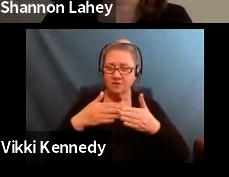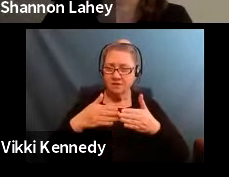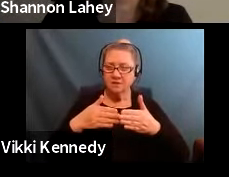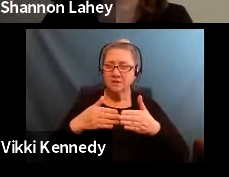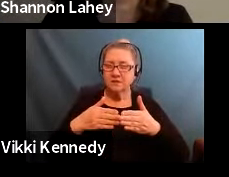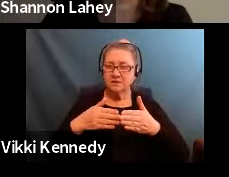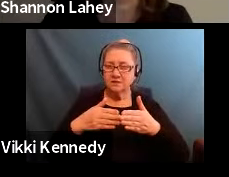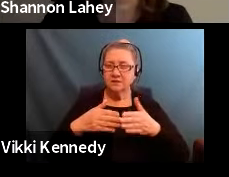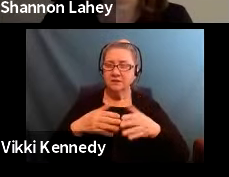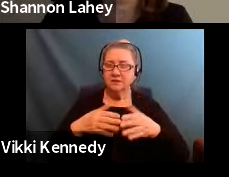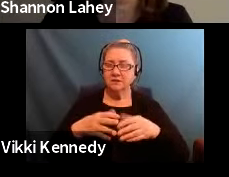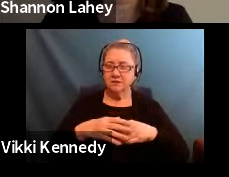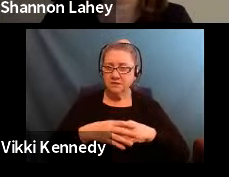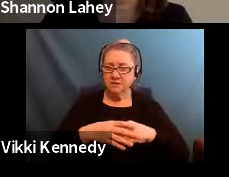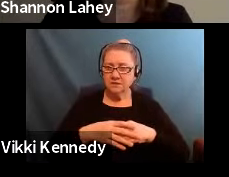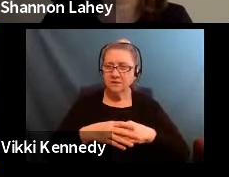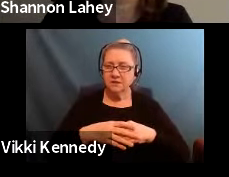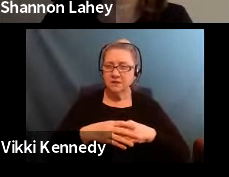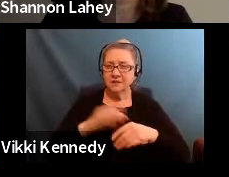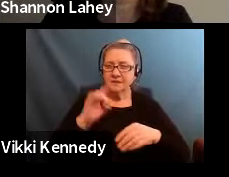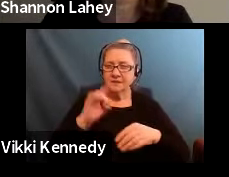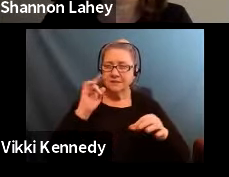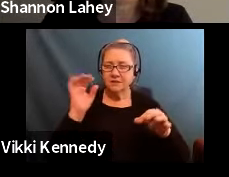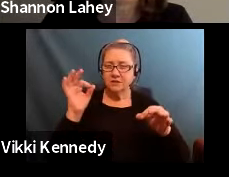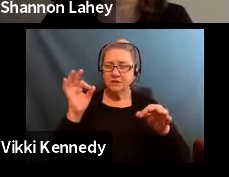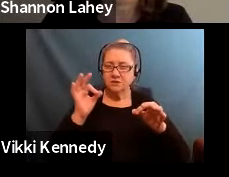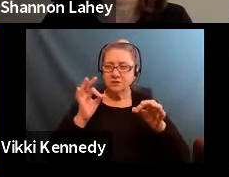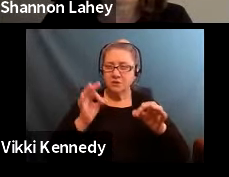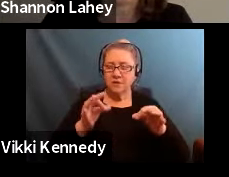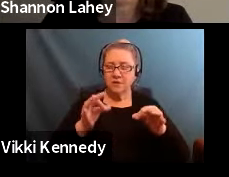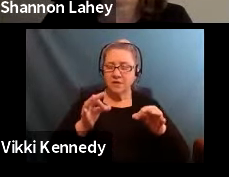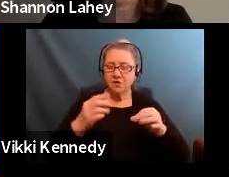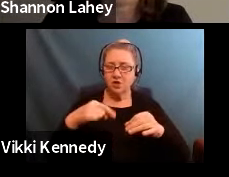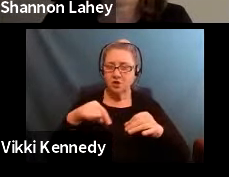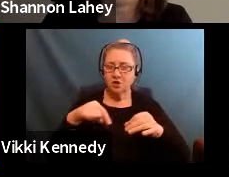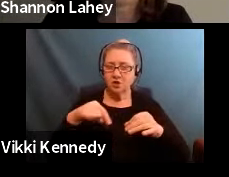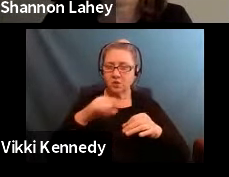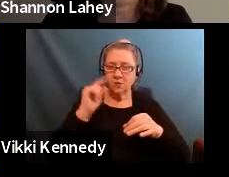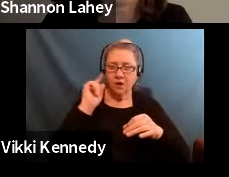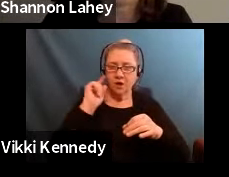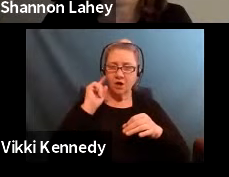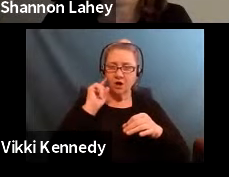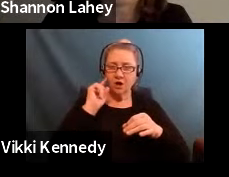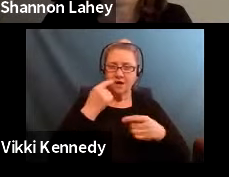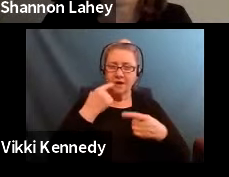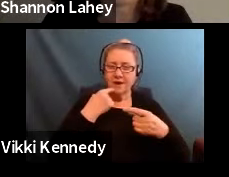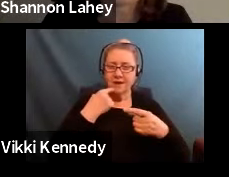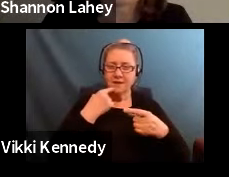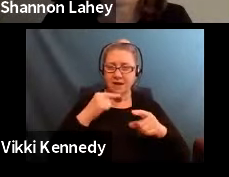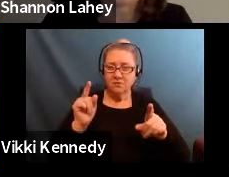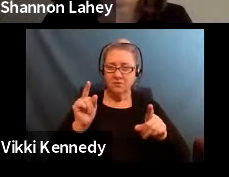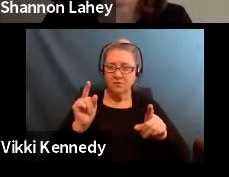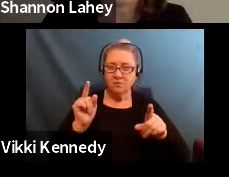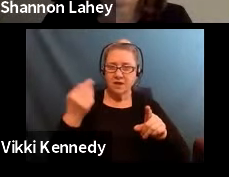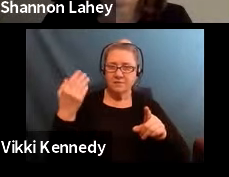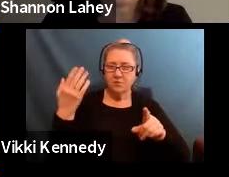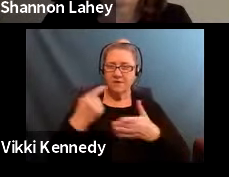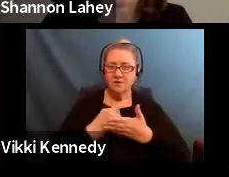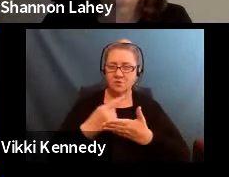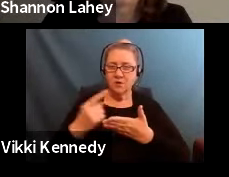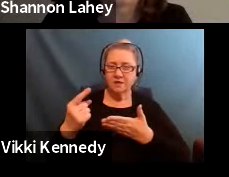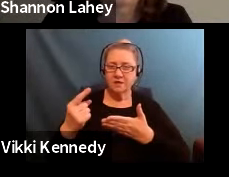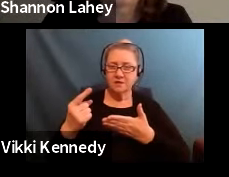the determination, which you all heard announced in previous weeks, was that we're